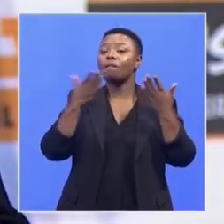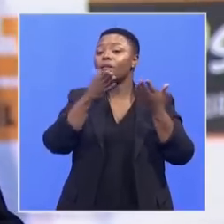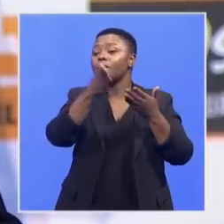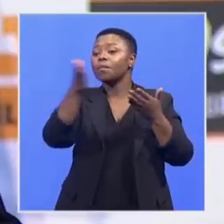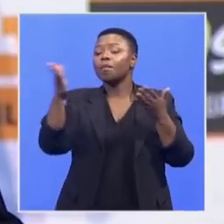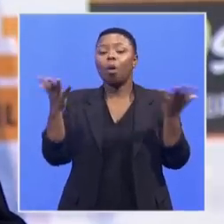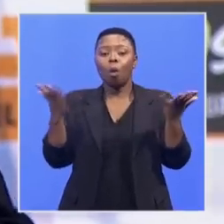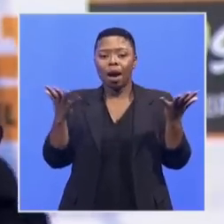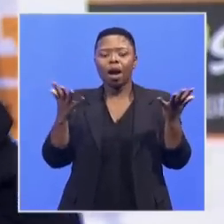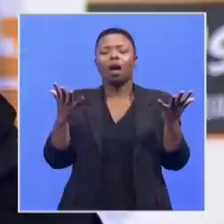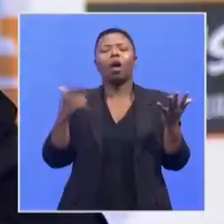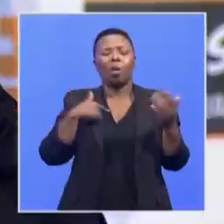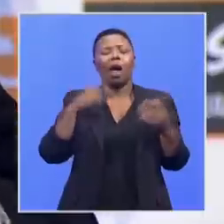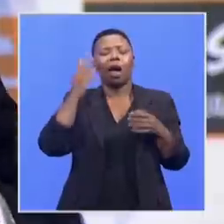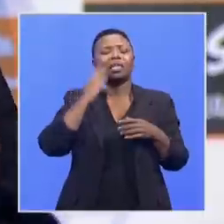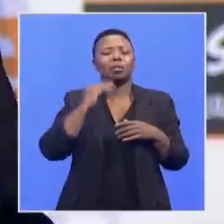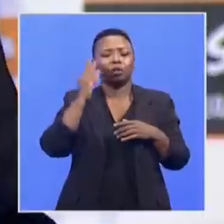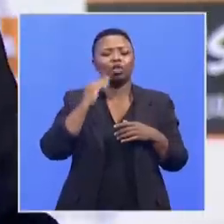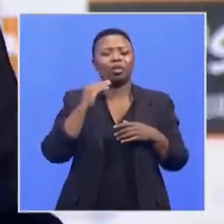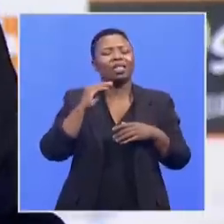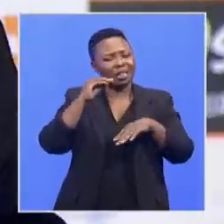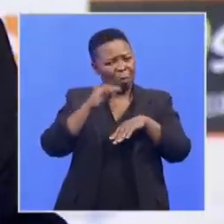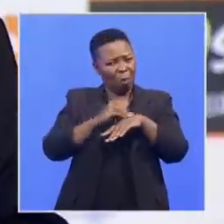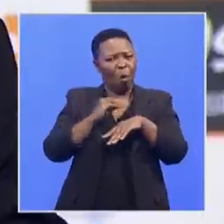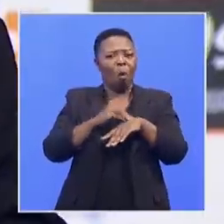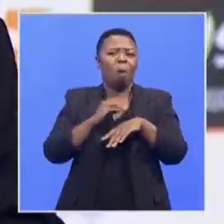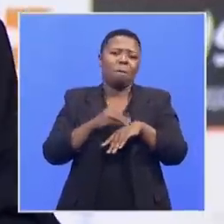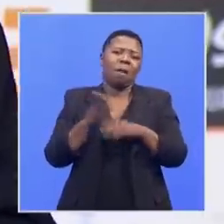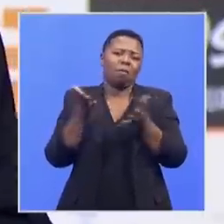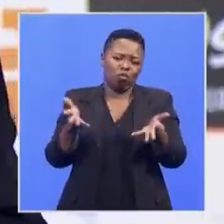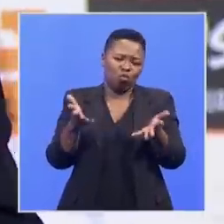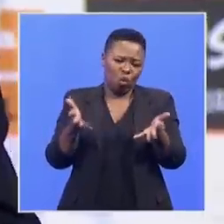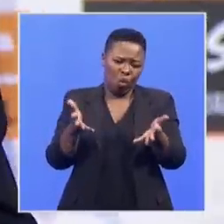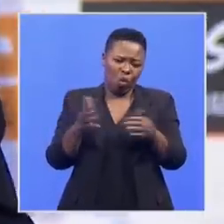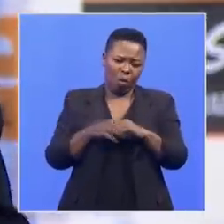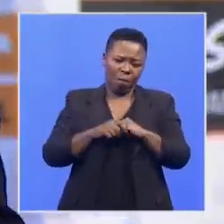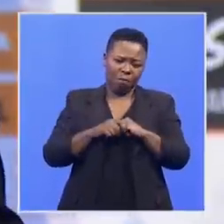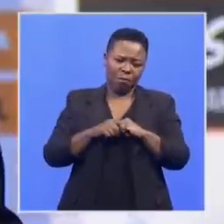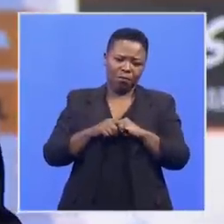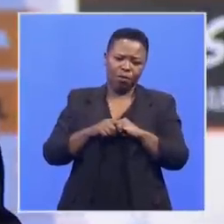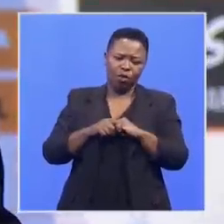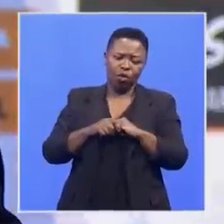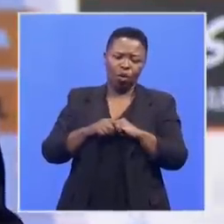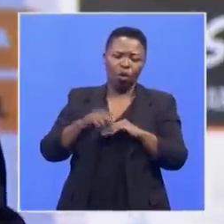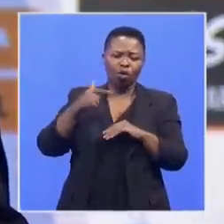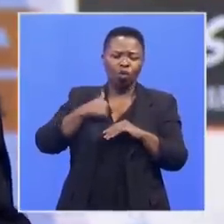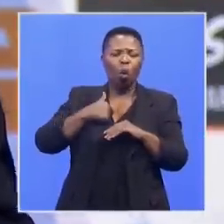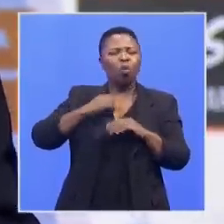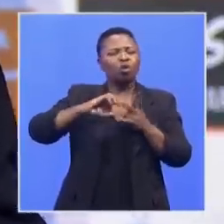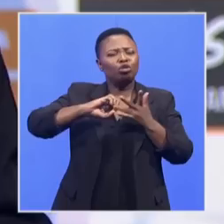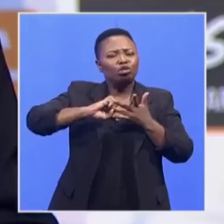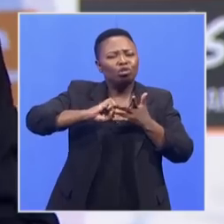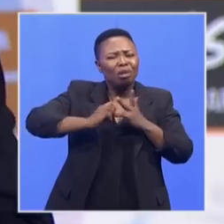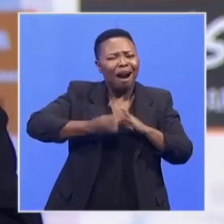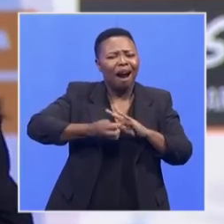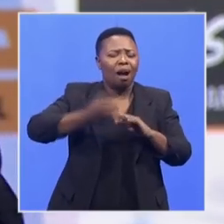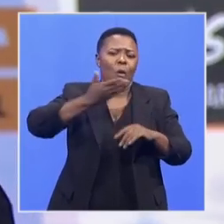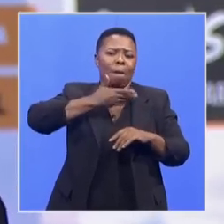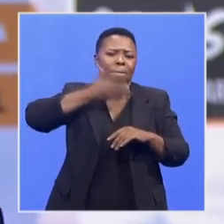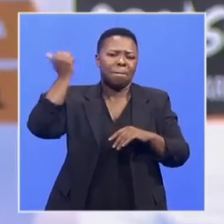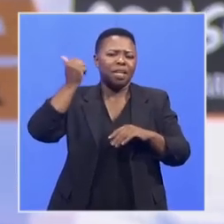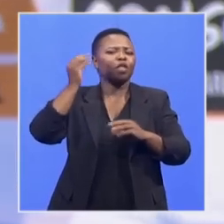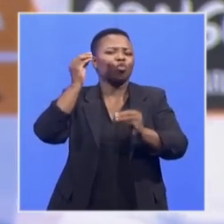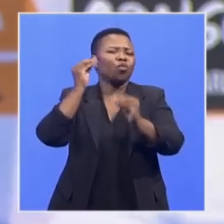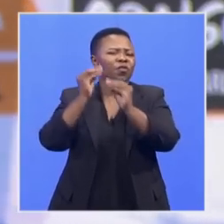le ona mathata a go loka gore re a lukise ka gobane re